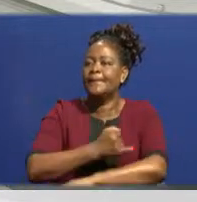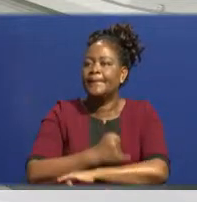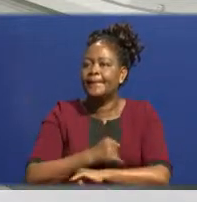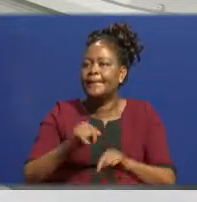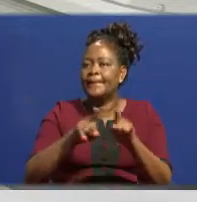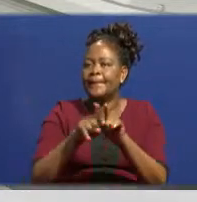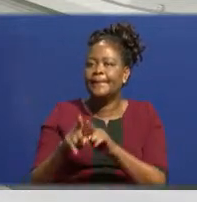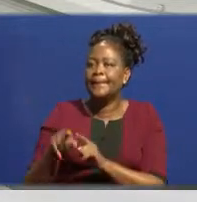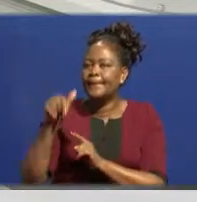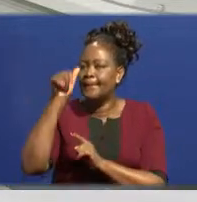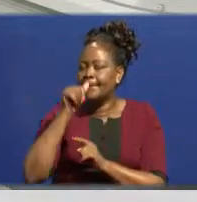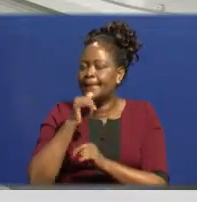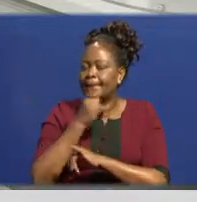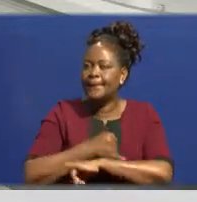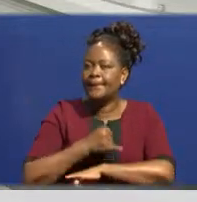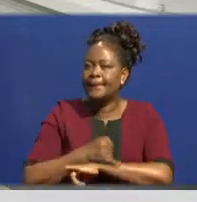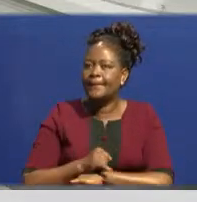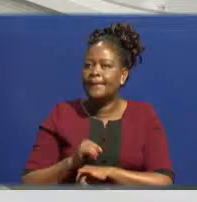private. All right.